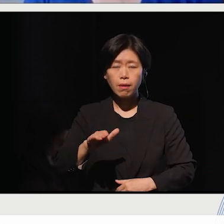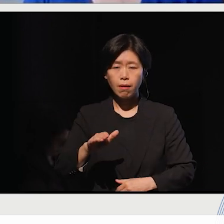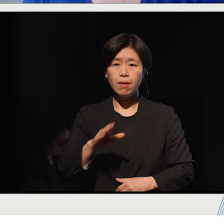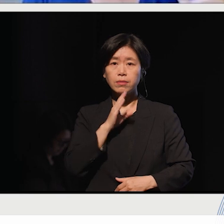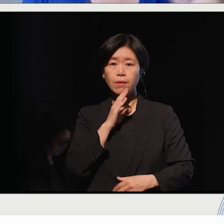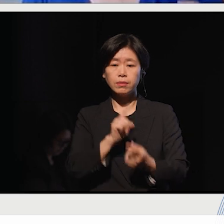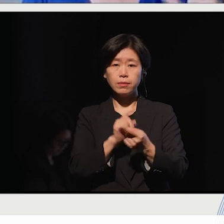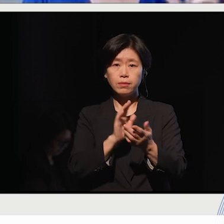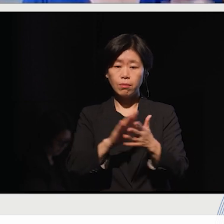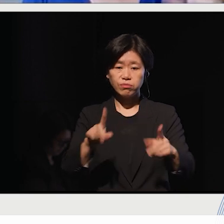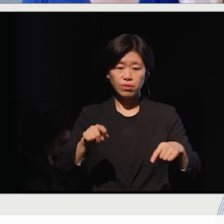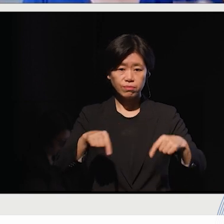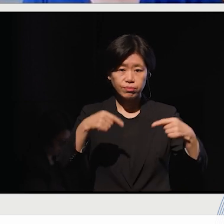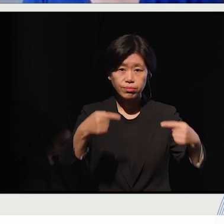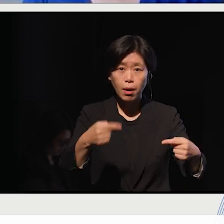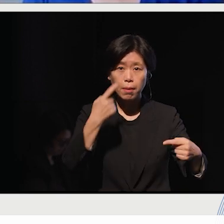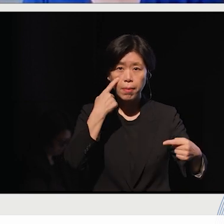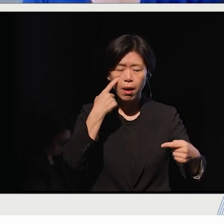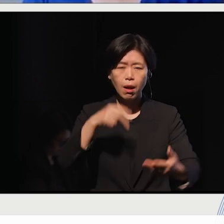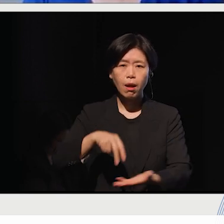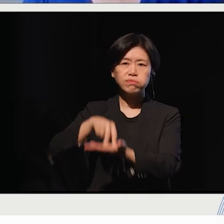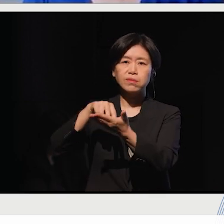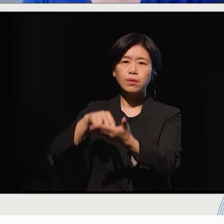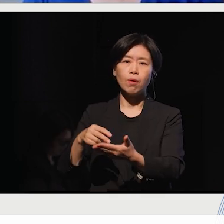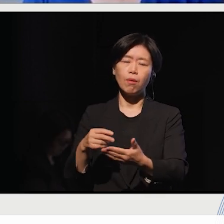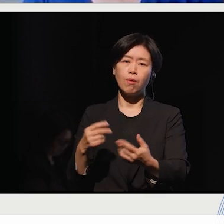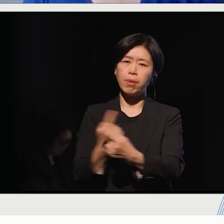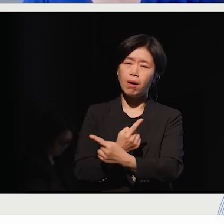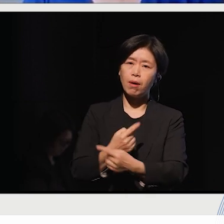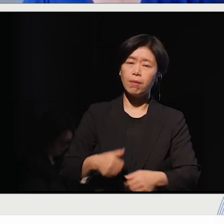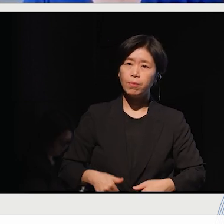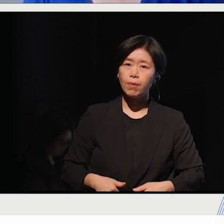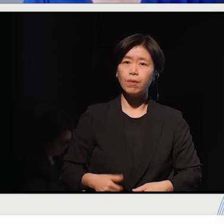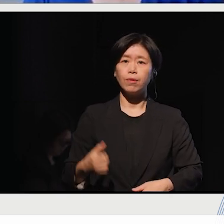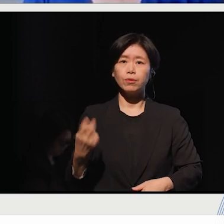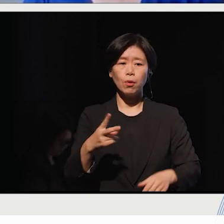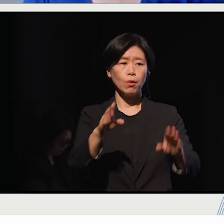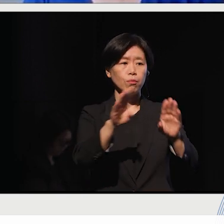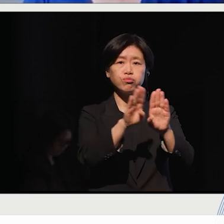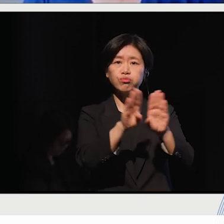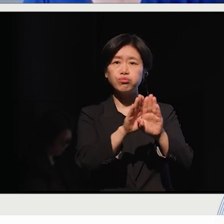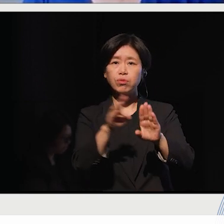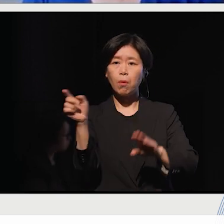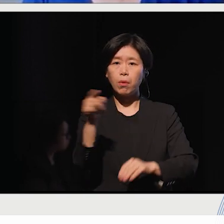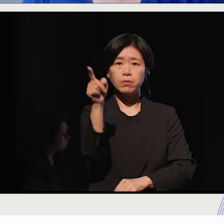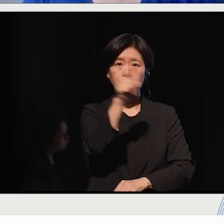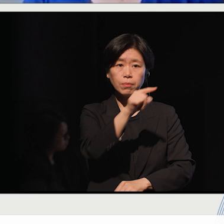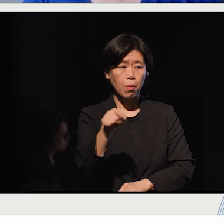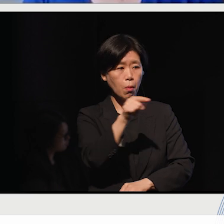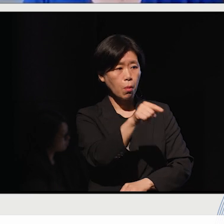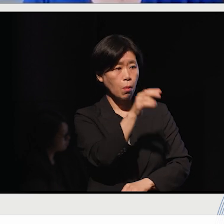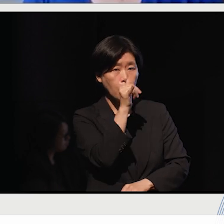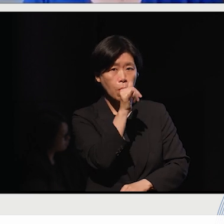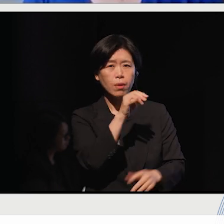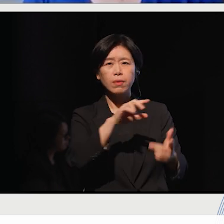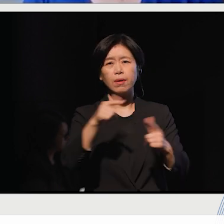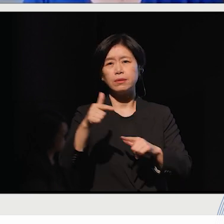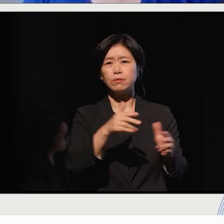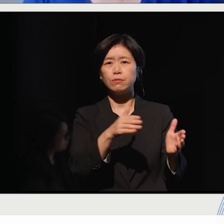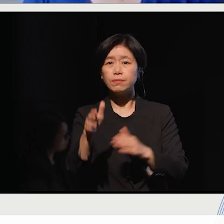over here. But they failed in practice because in practice, the lift is broken and they haven't fixed